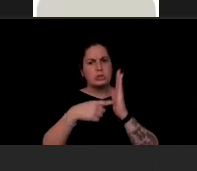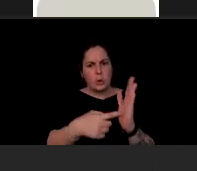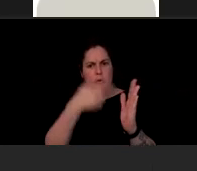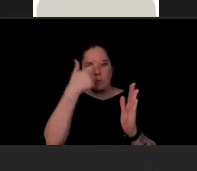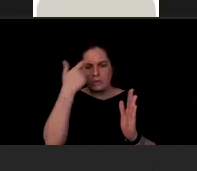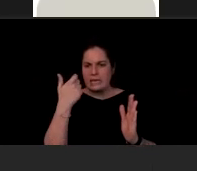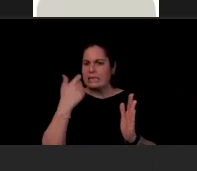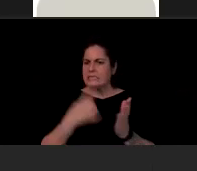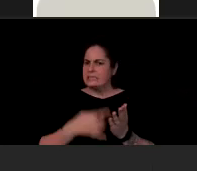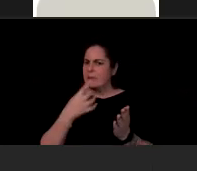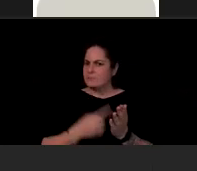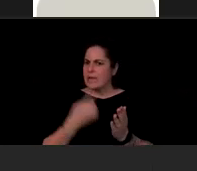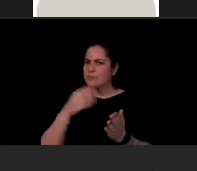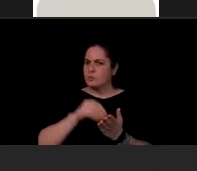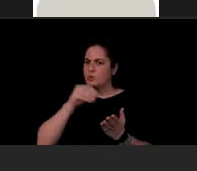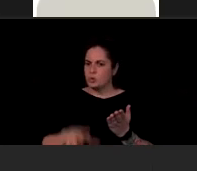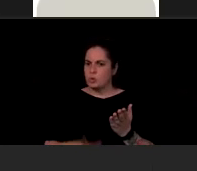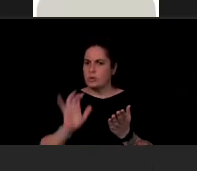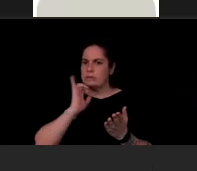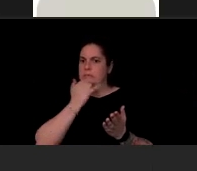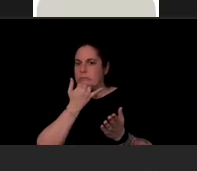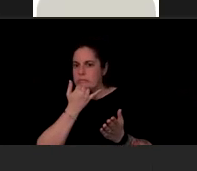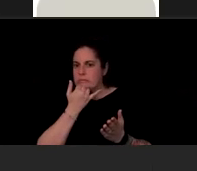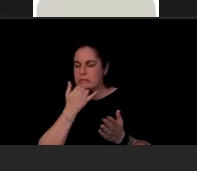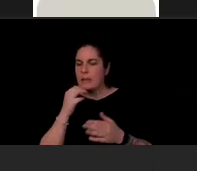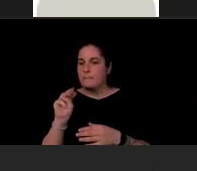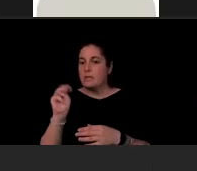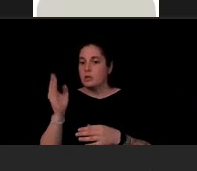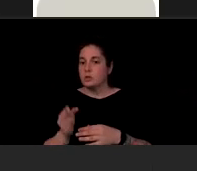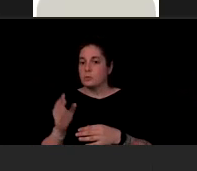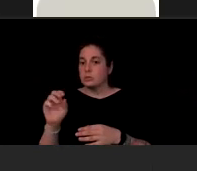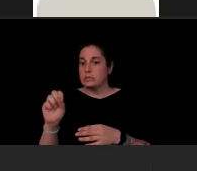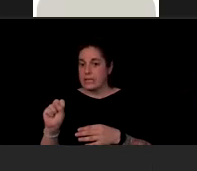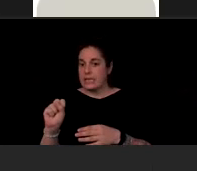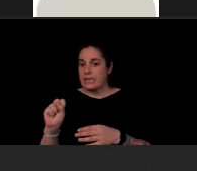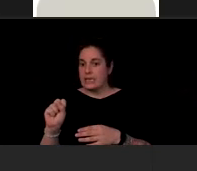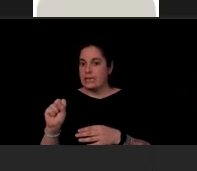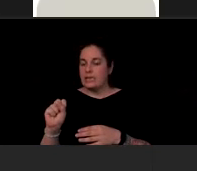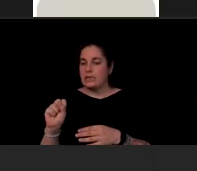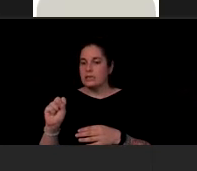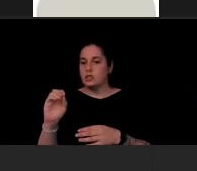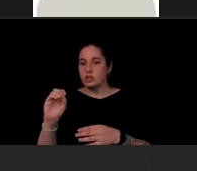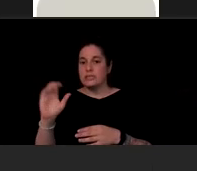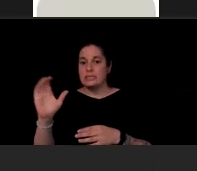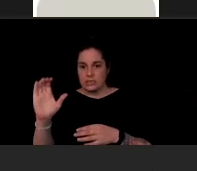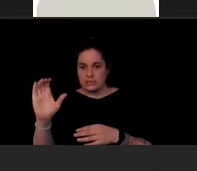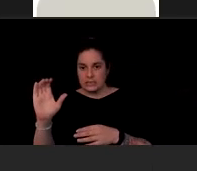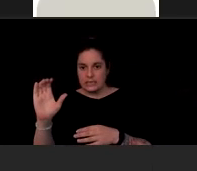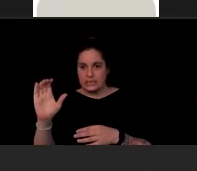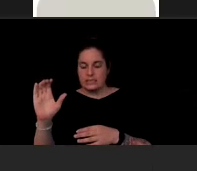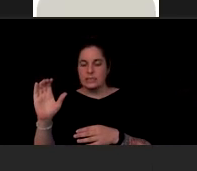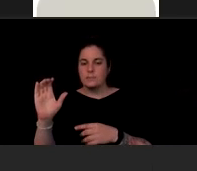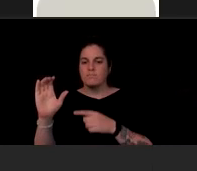to mistake the meters per second per degree Celsius in the formula